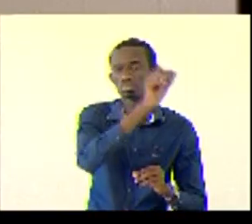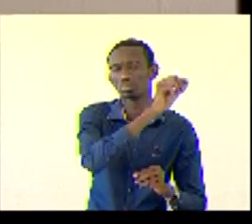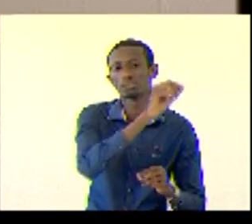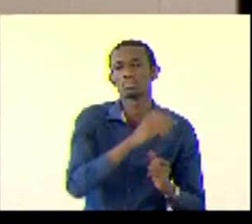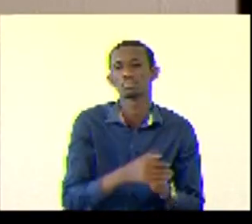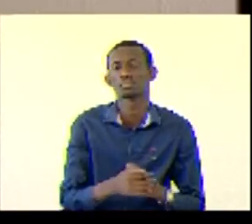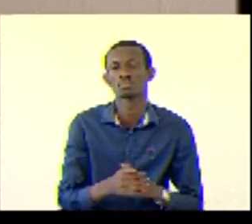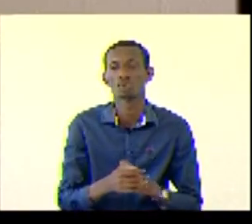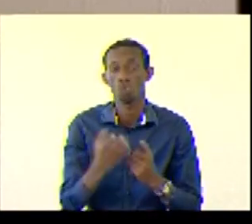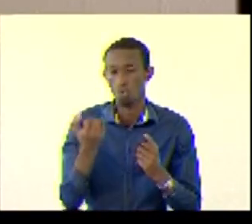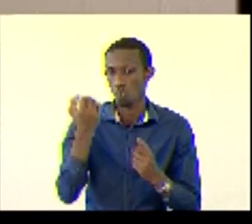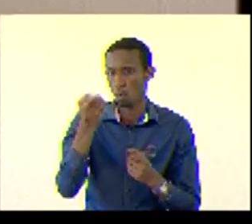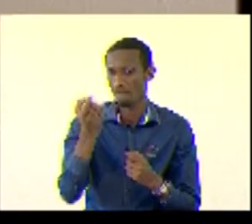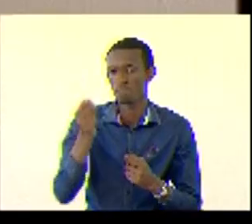volume